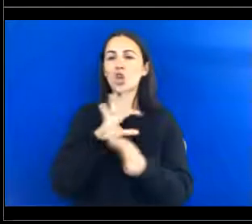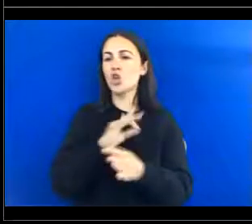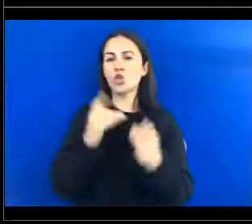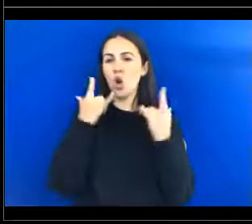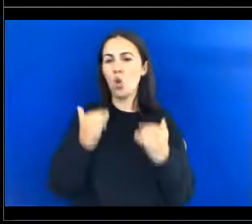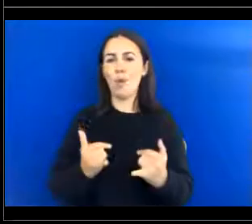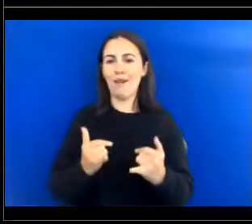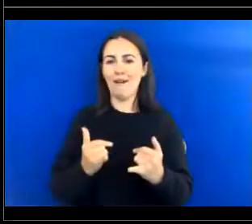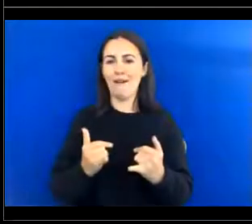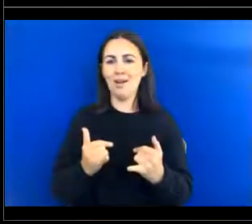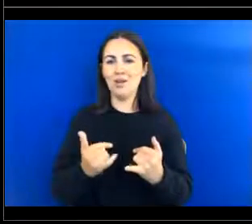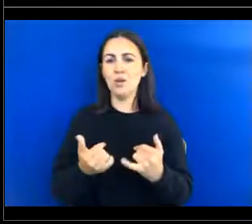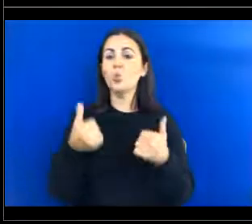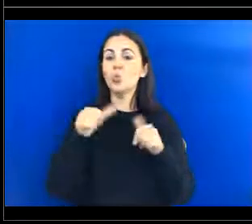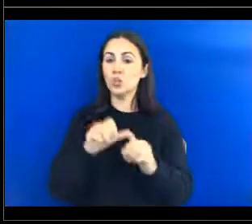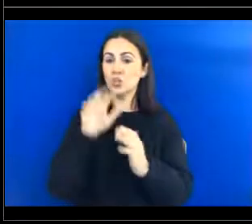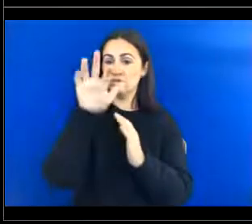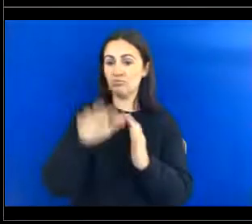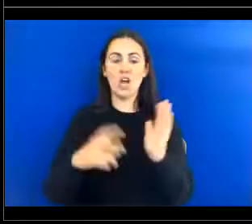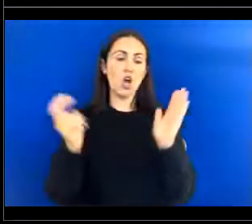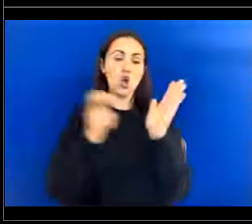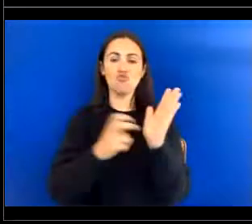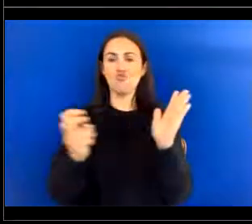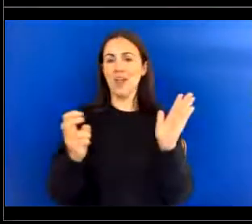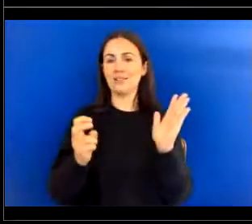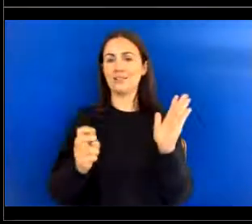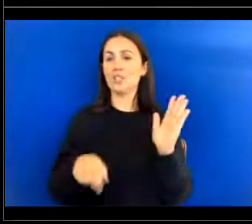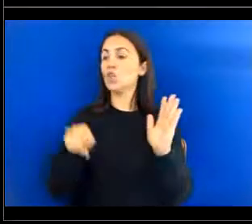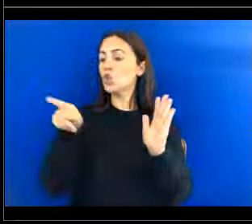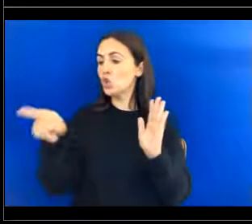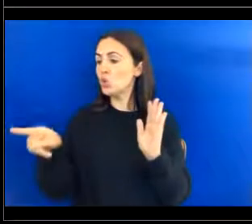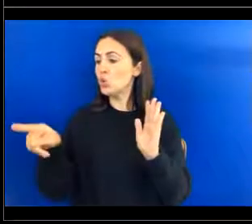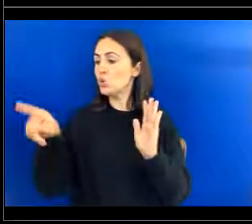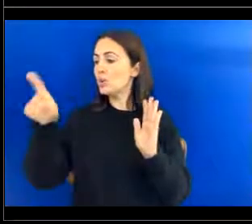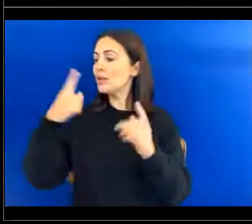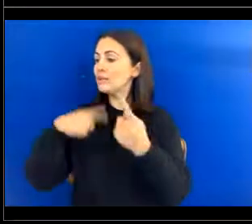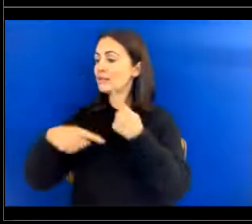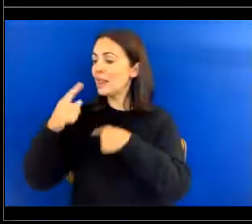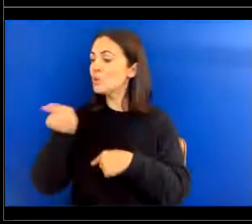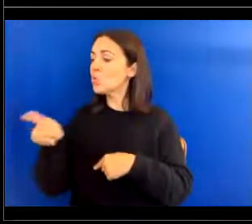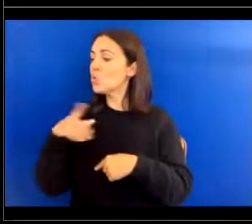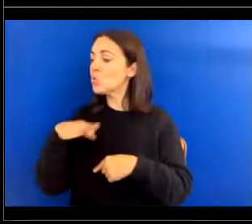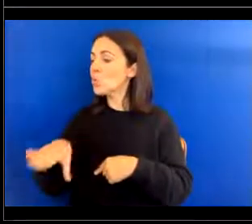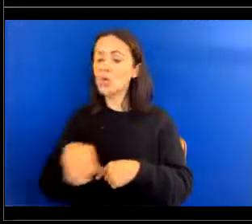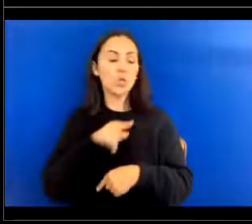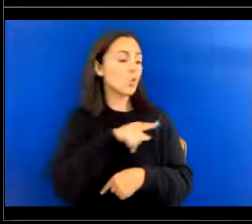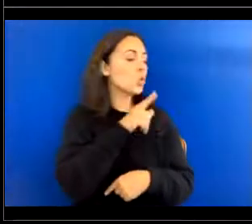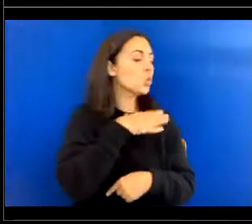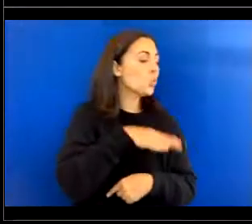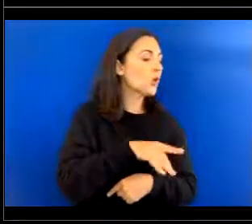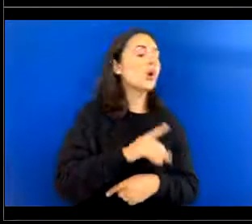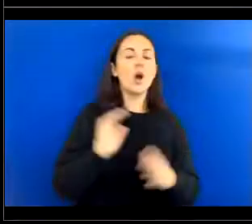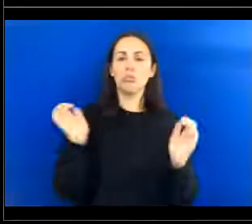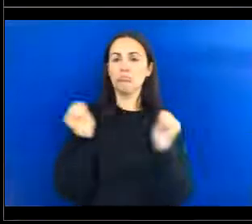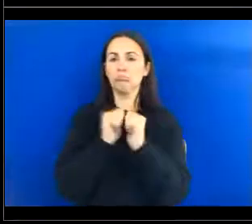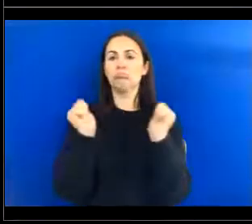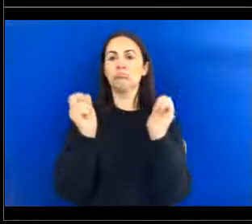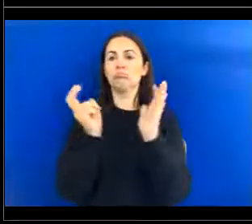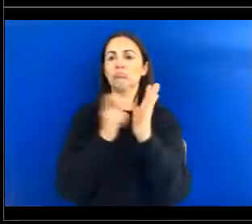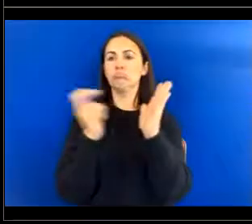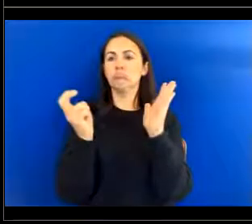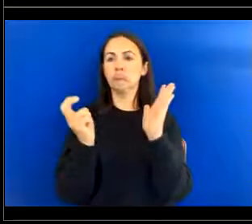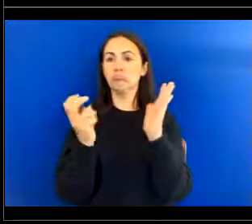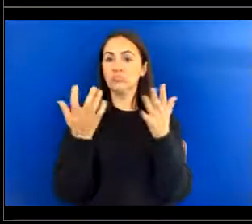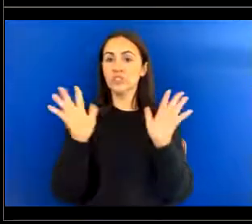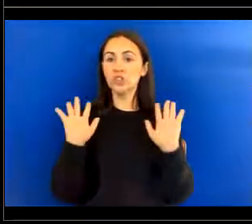faith agreement. But it's written in their own words, and it's a record of the things that they've talked about at mediation. And once they have